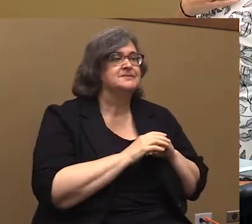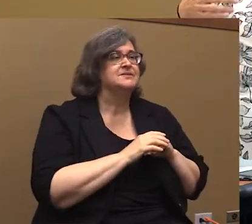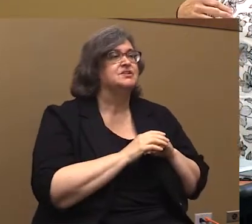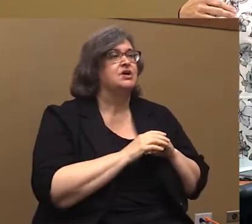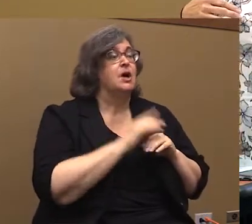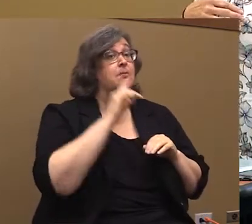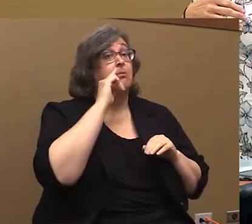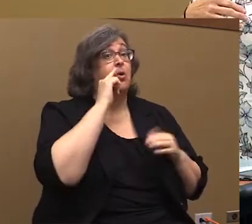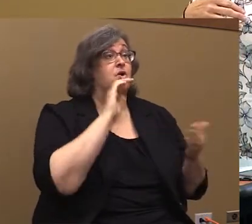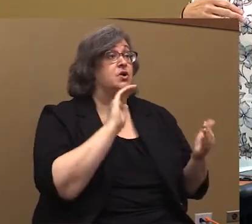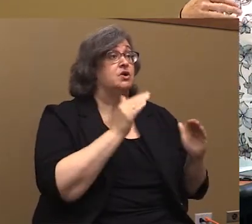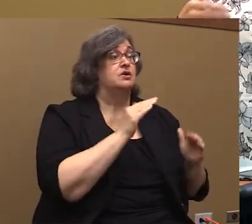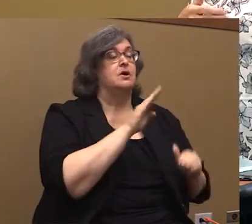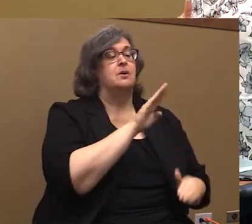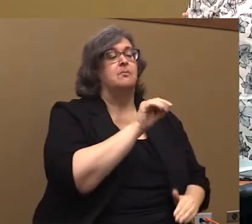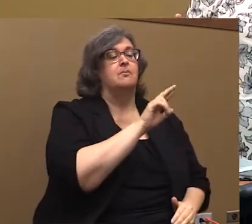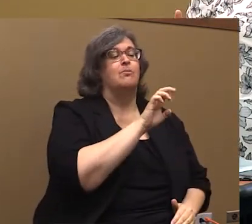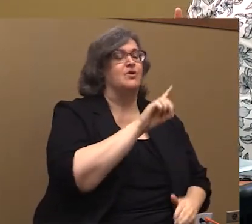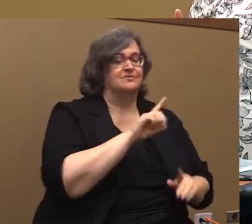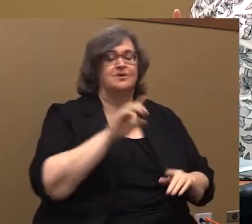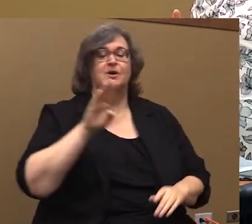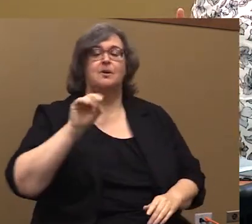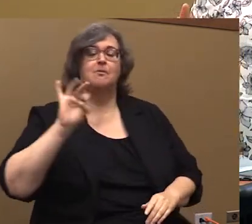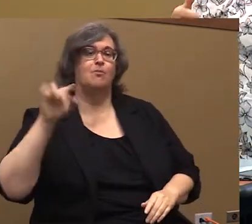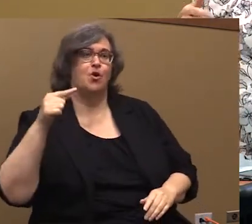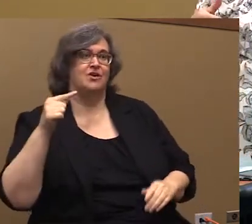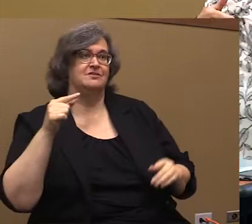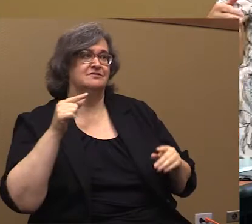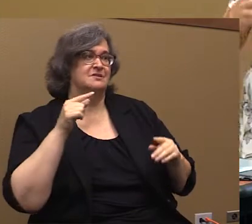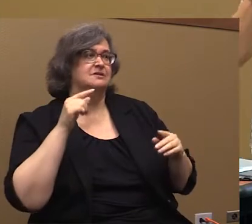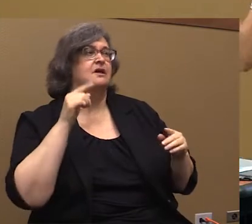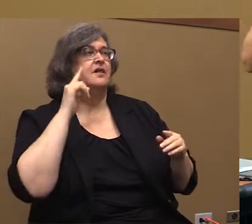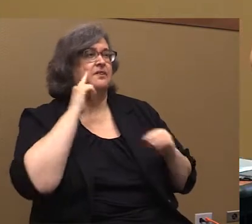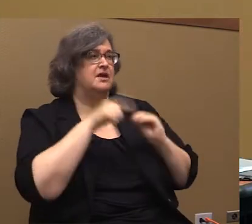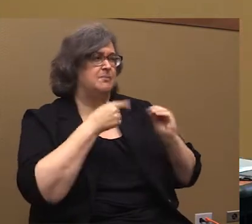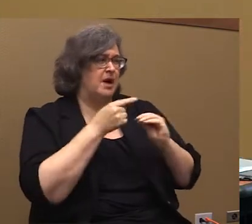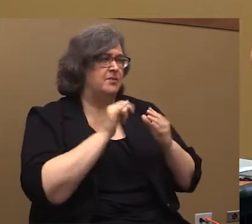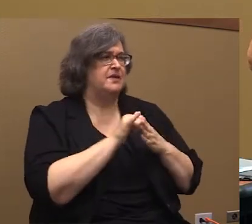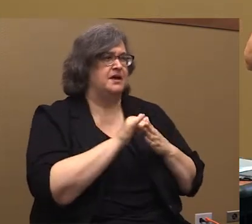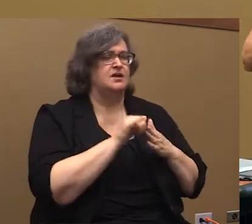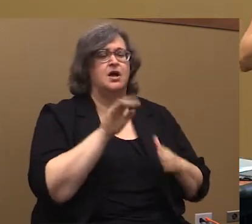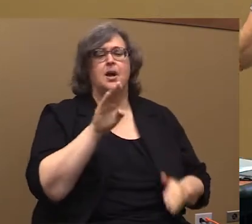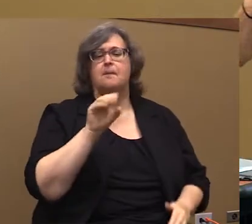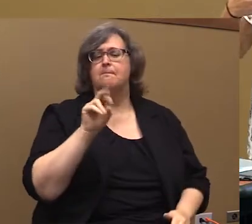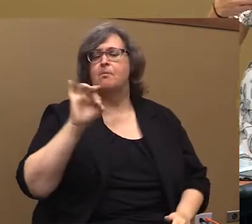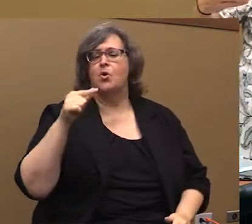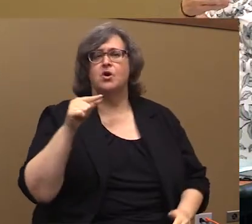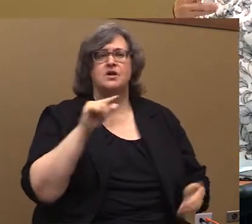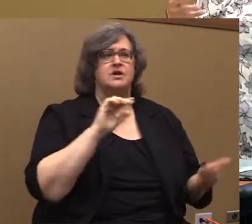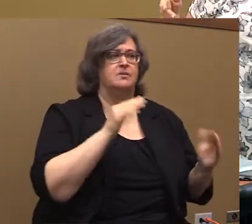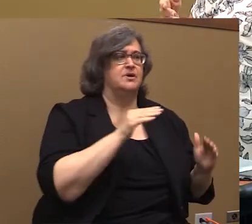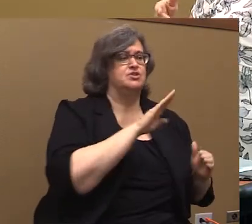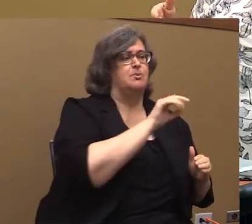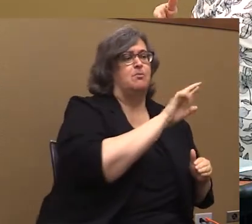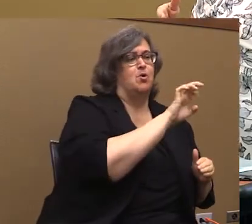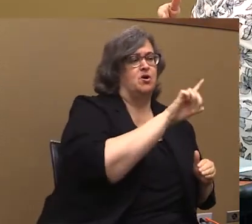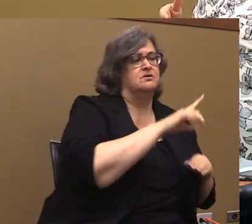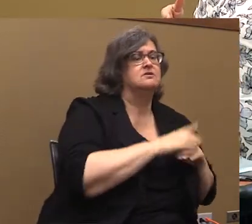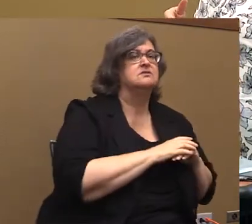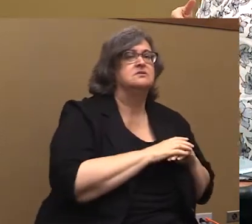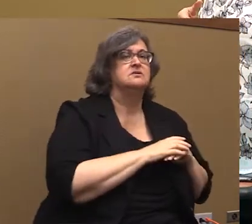to me, it's too hard. But boring versus